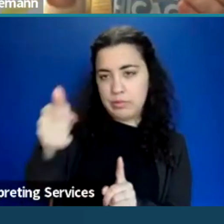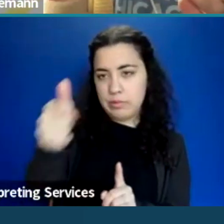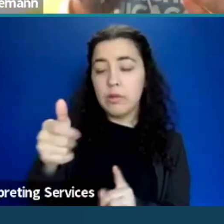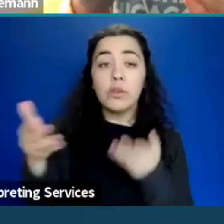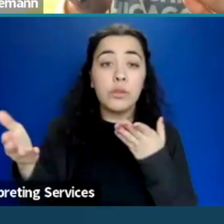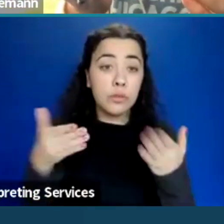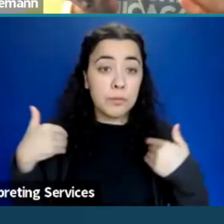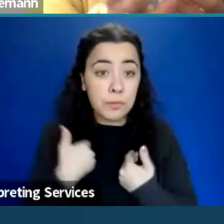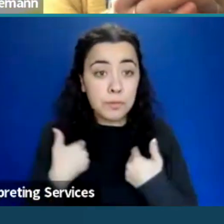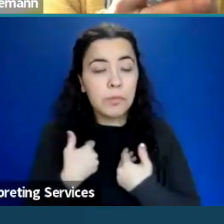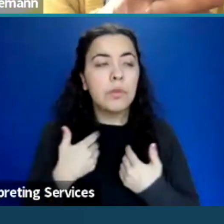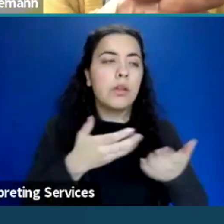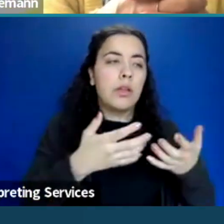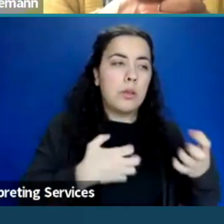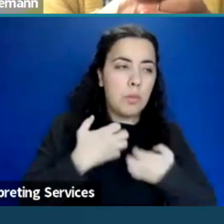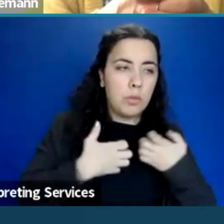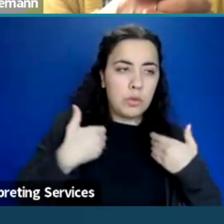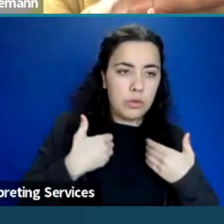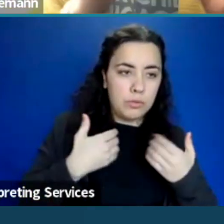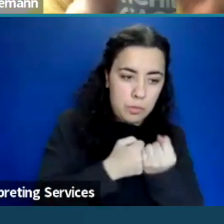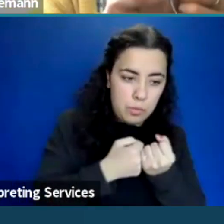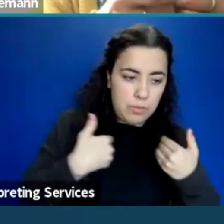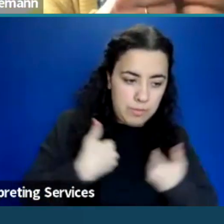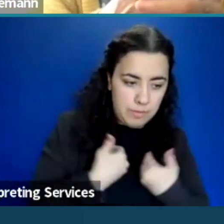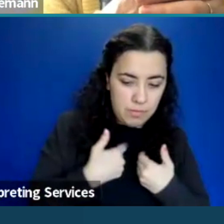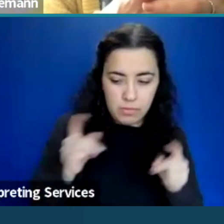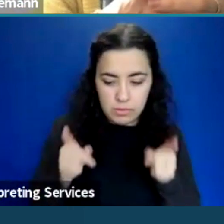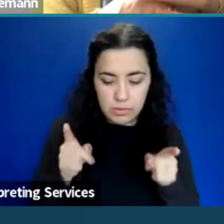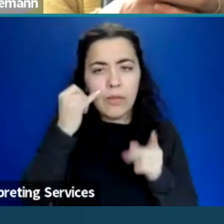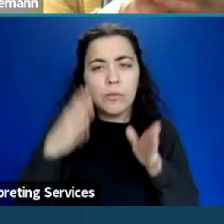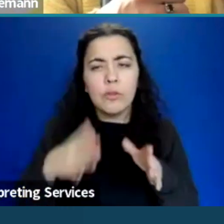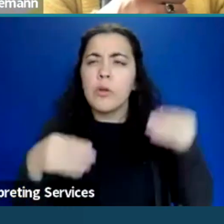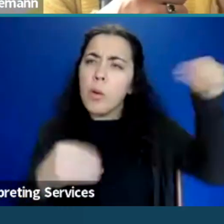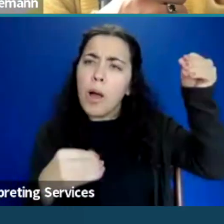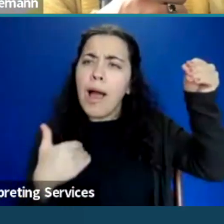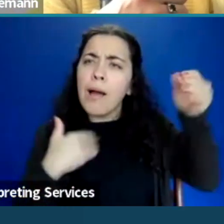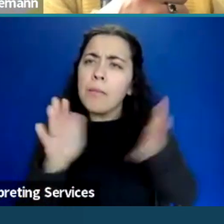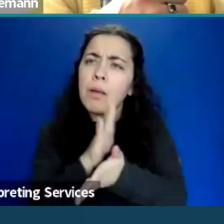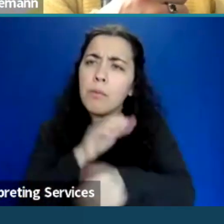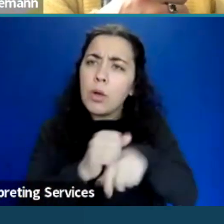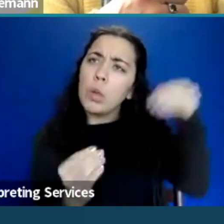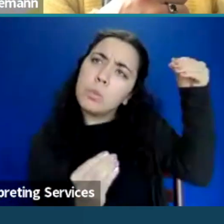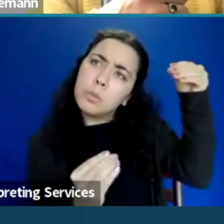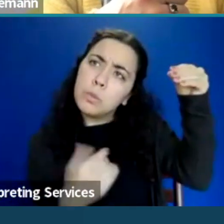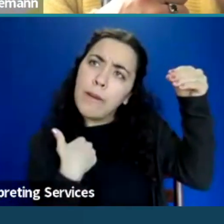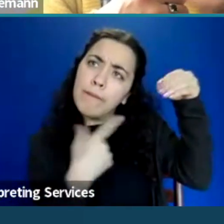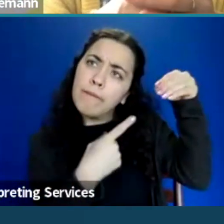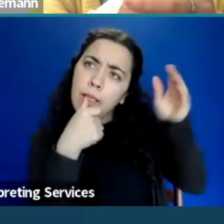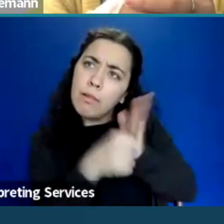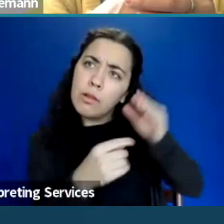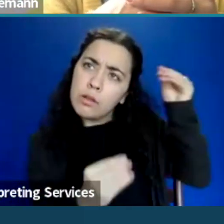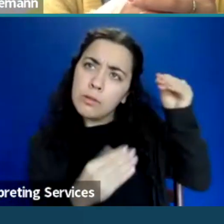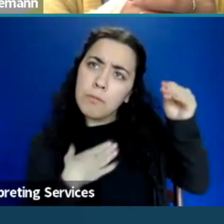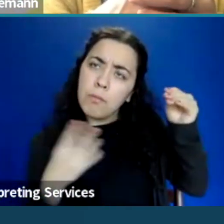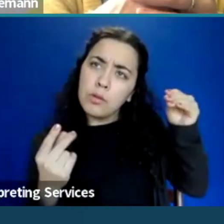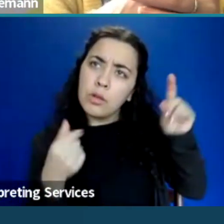animals and emotional support animals. If somebody says they have paperwork or they show your staff a letter saying my